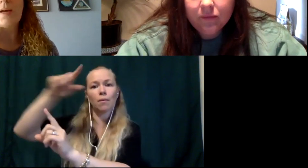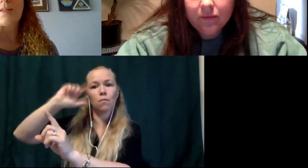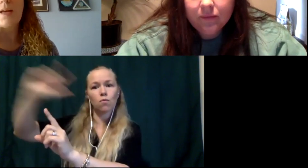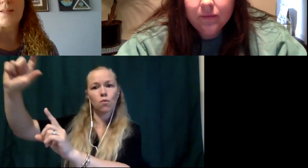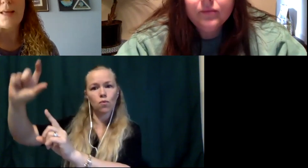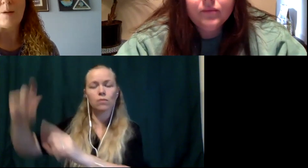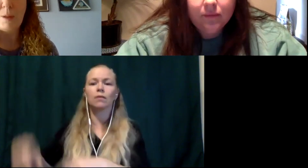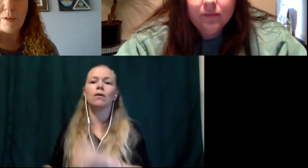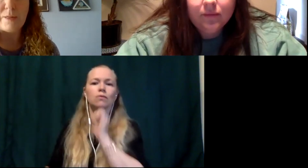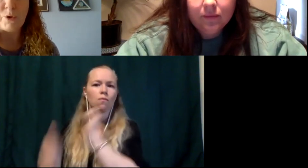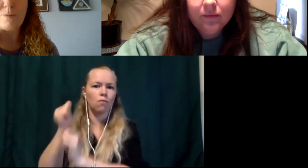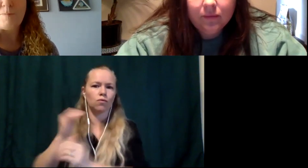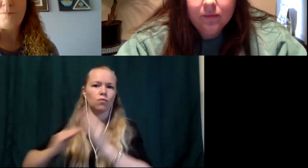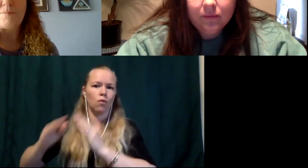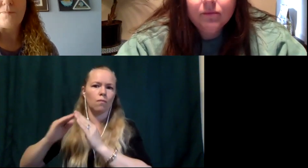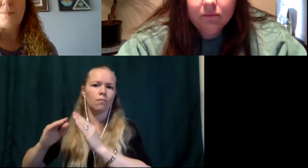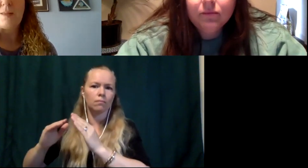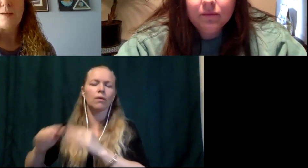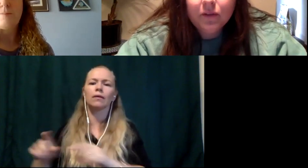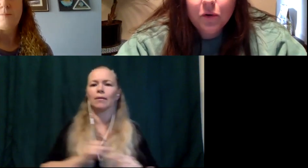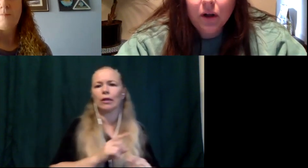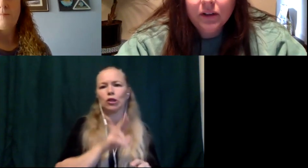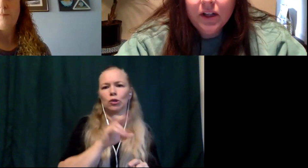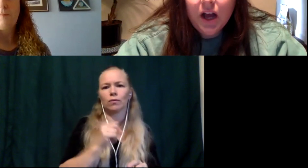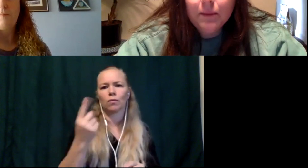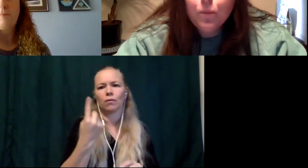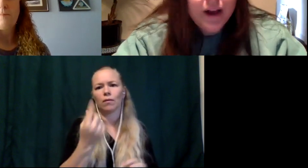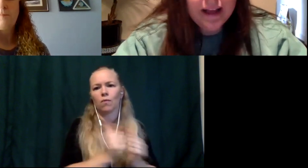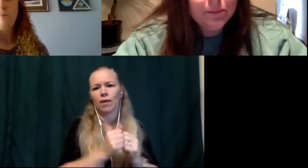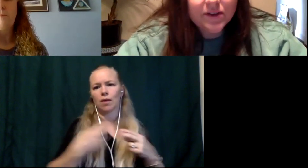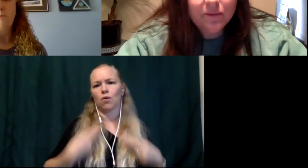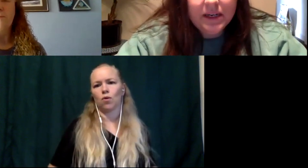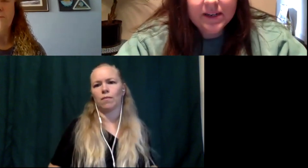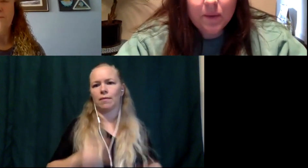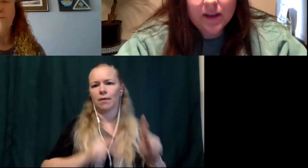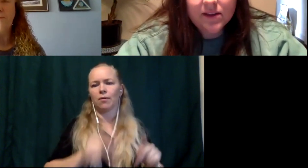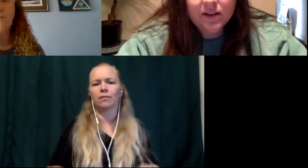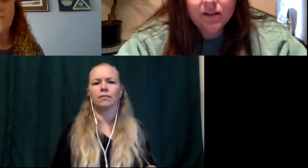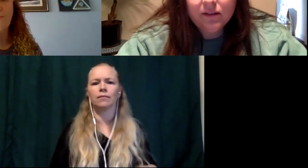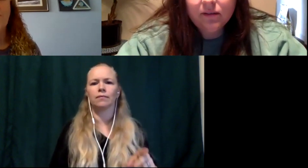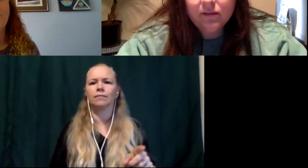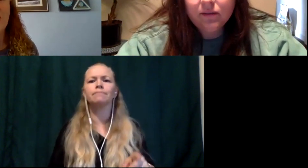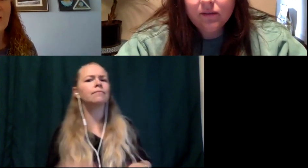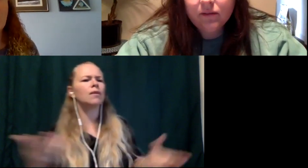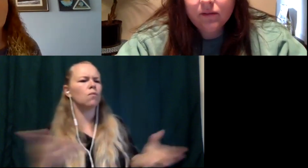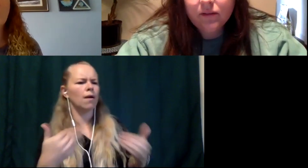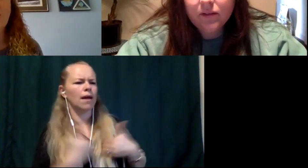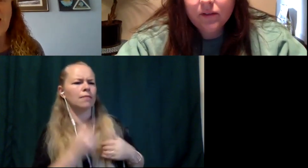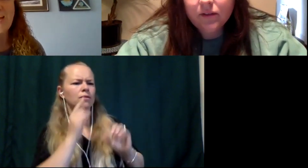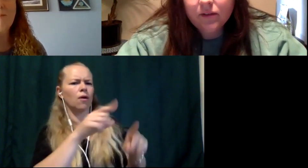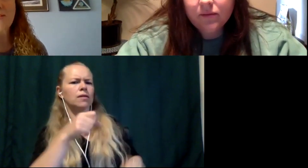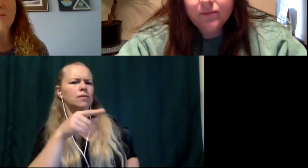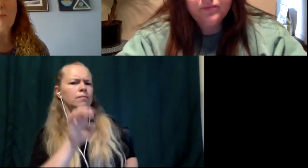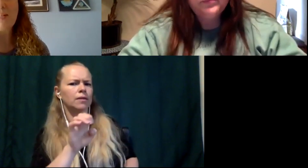the U.S. has landed people on the moon. Cool. What animals have been to space? Oh,